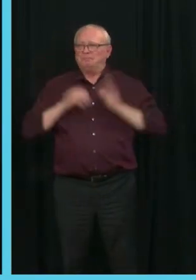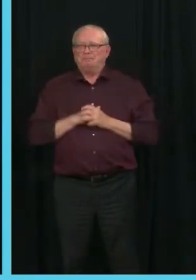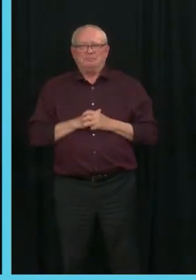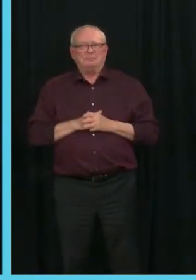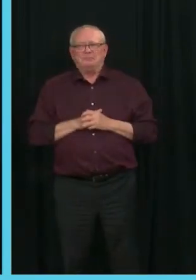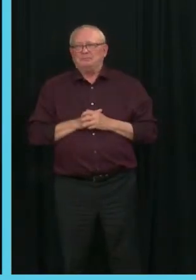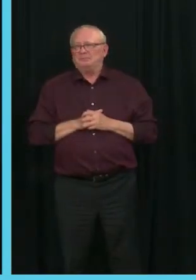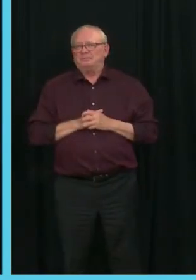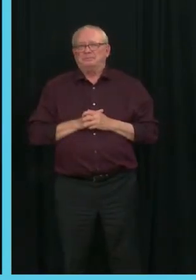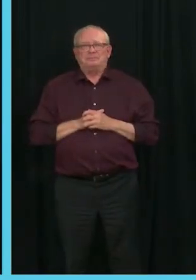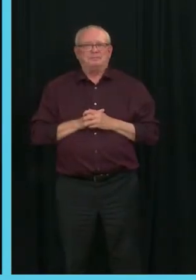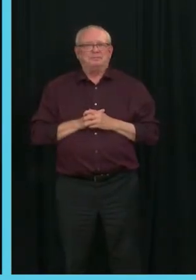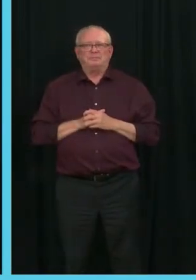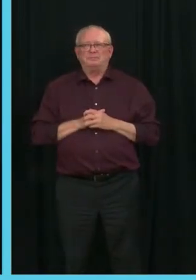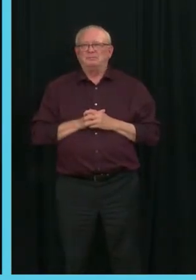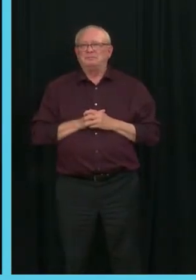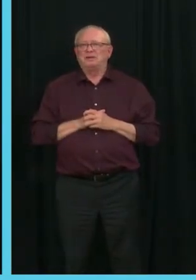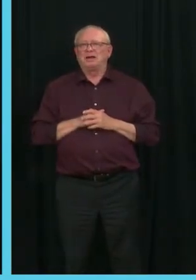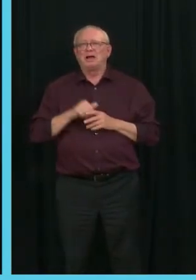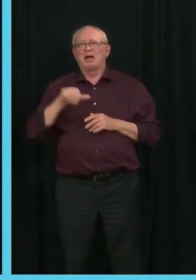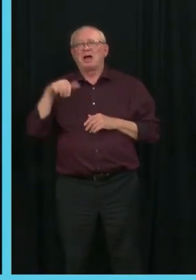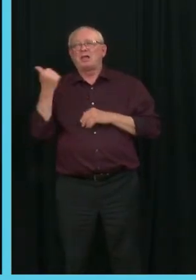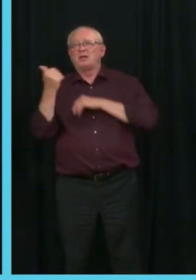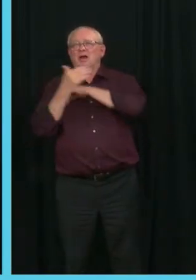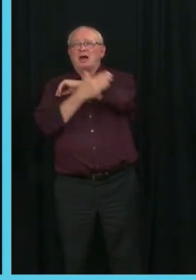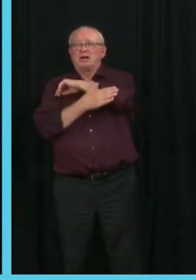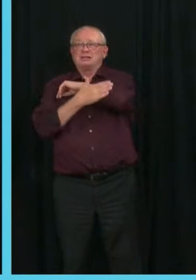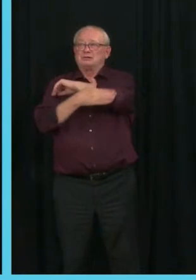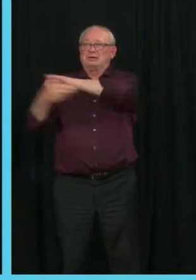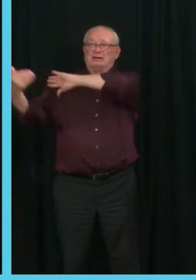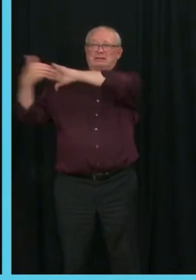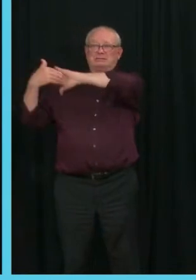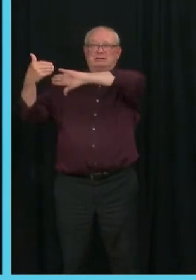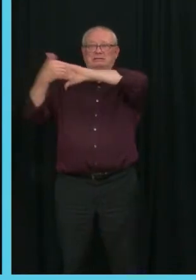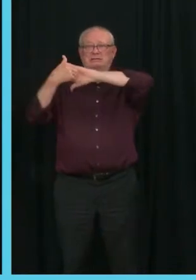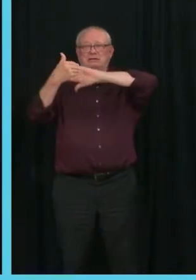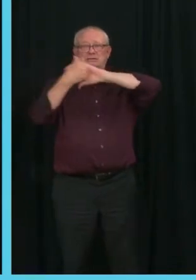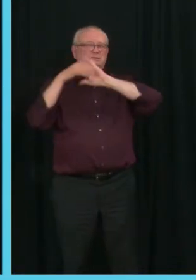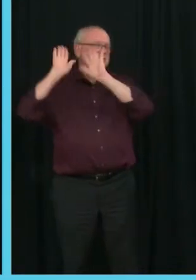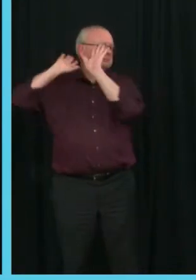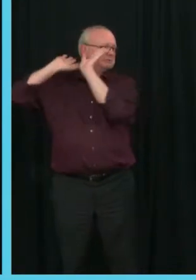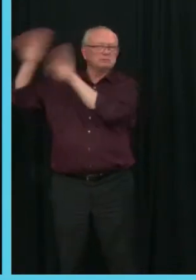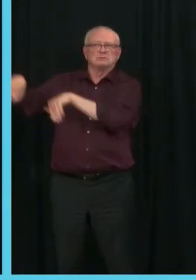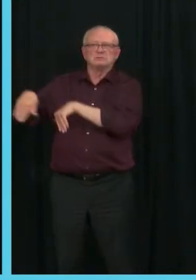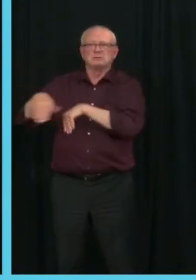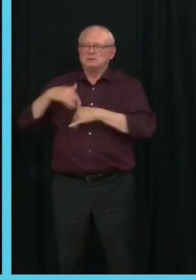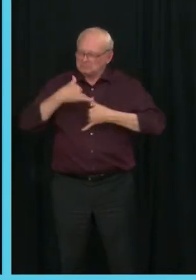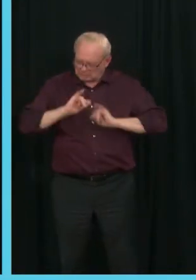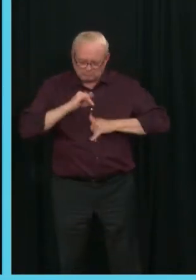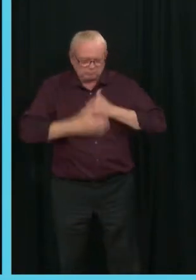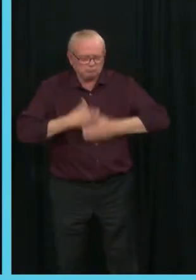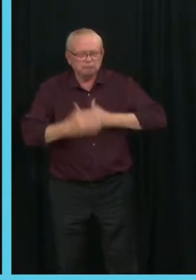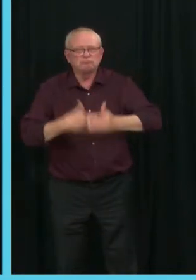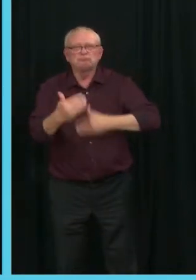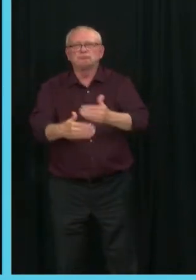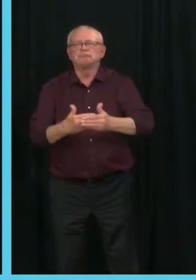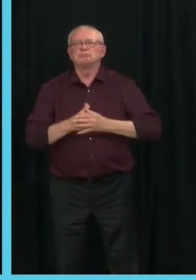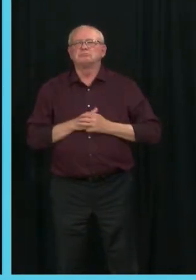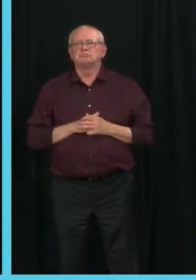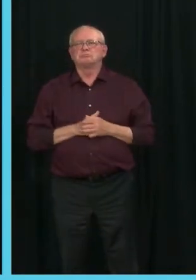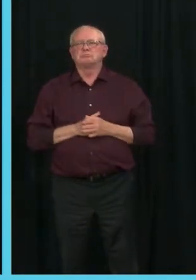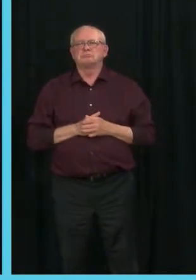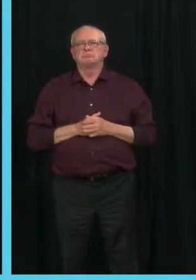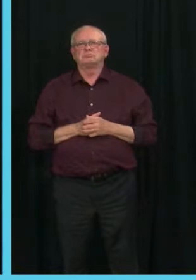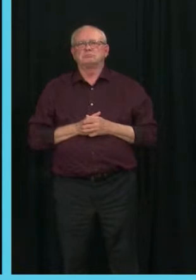by foreign-funded Green Left pressure groups to landlock Canadian energy. And so we made a strategic decision